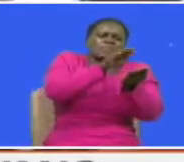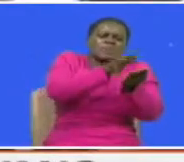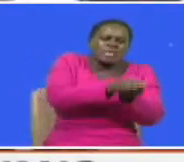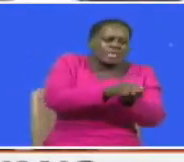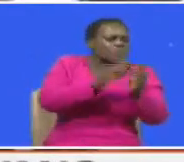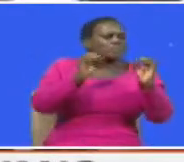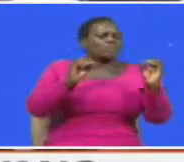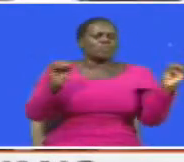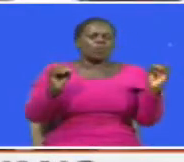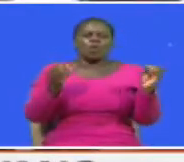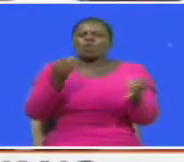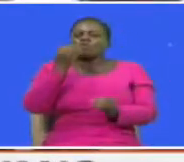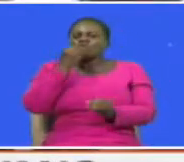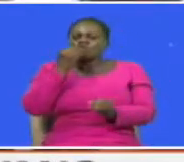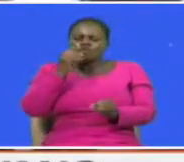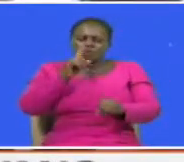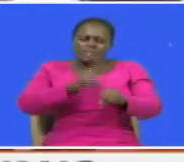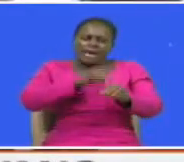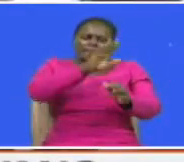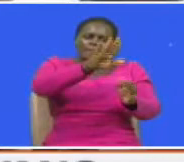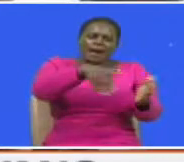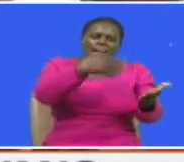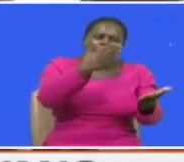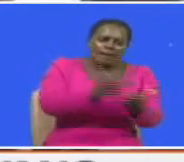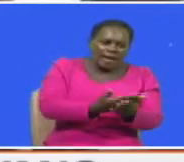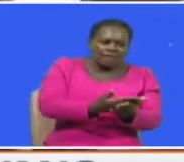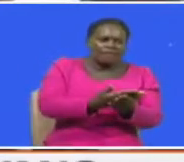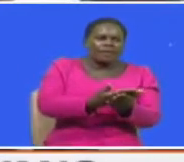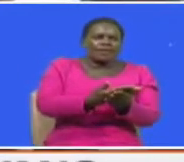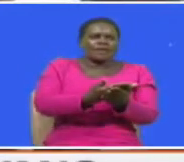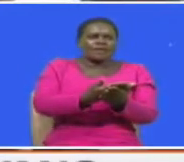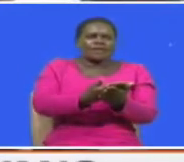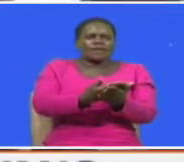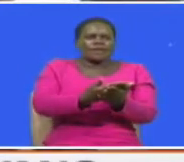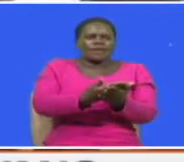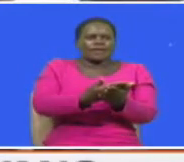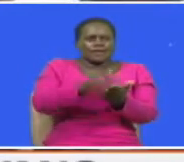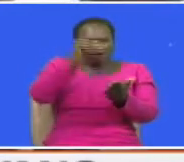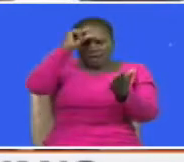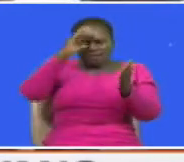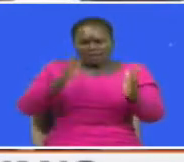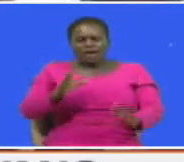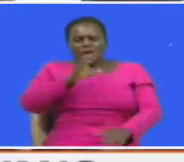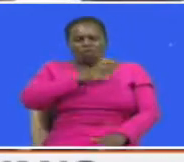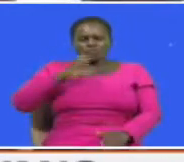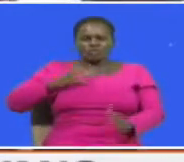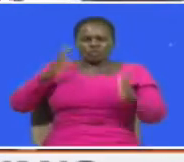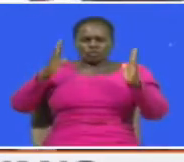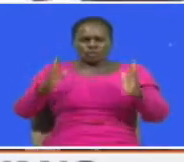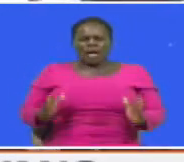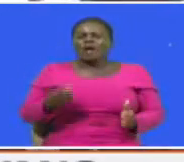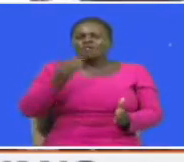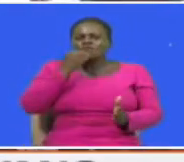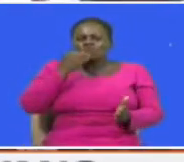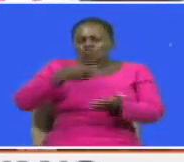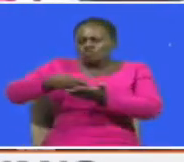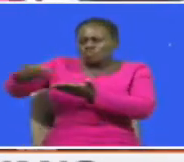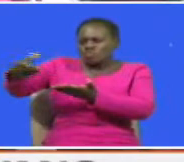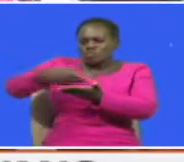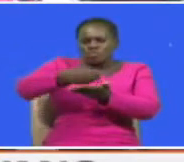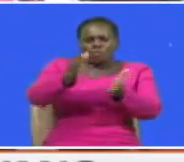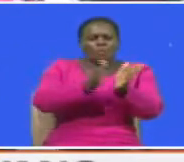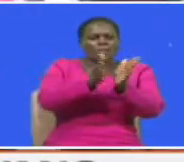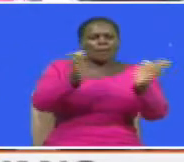store. Chakula kikifika, governor receive, akishirikiana na county commissioner, chakula kifikia